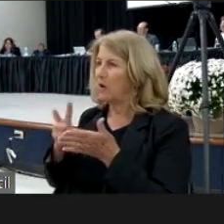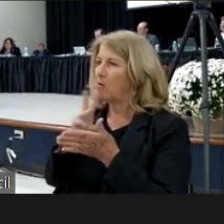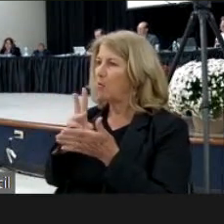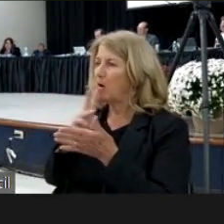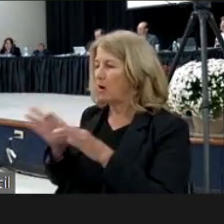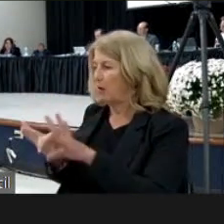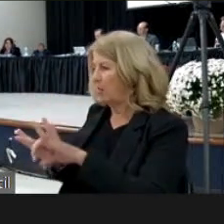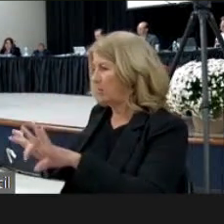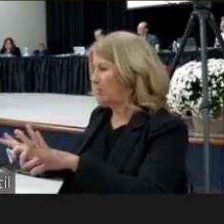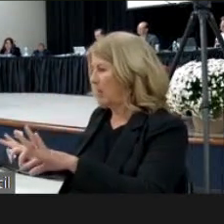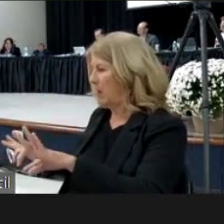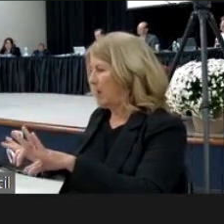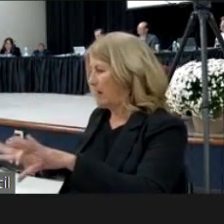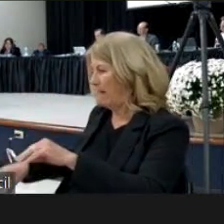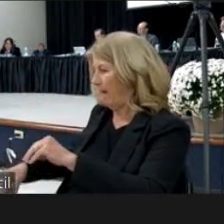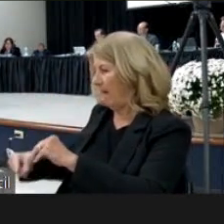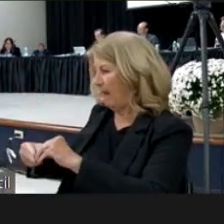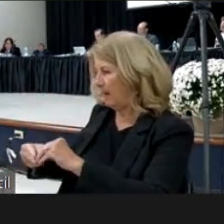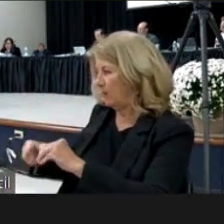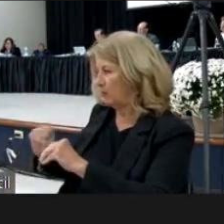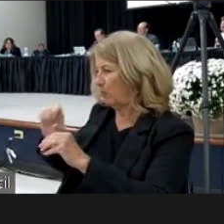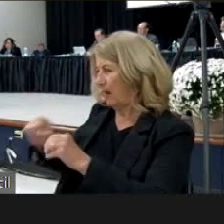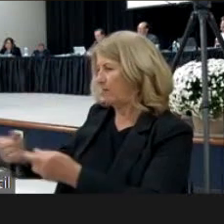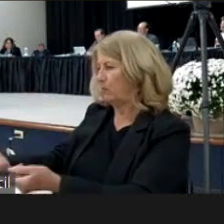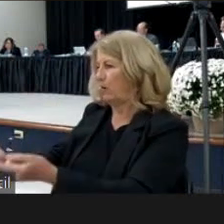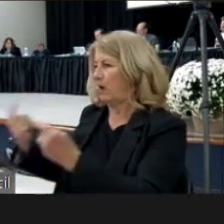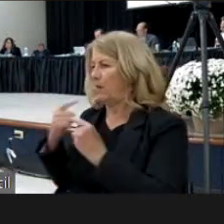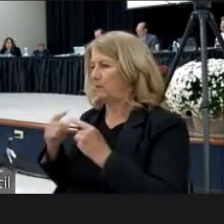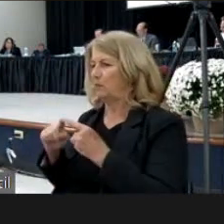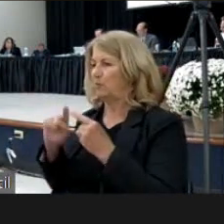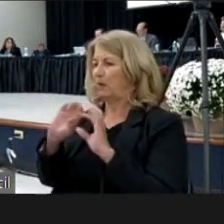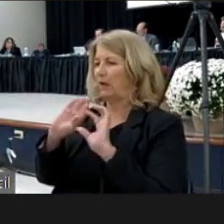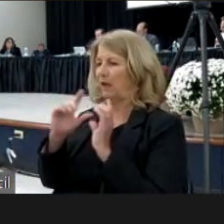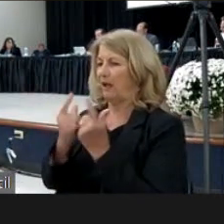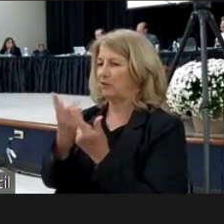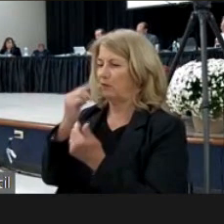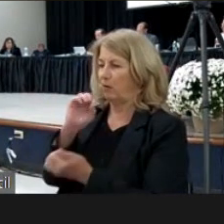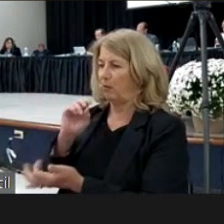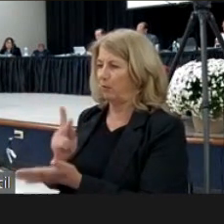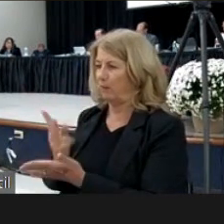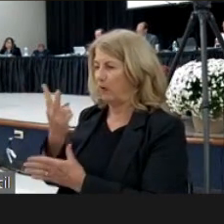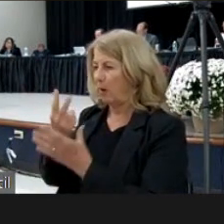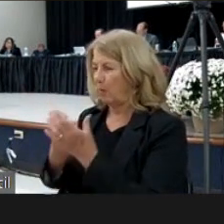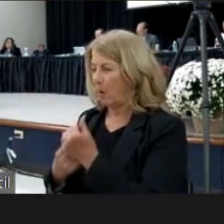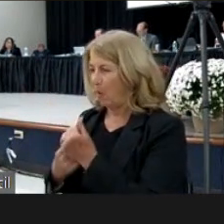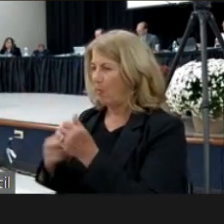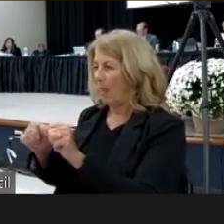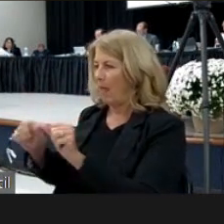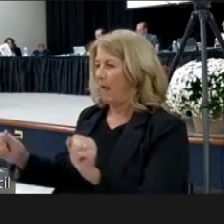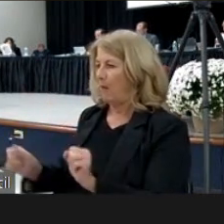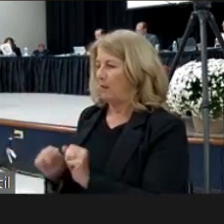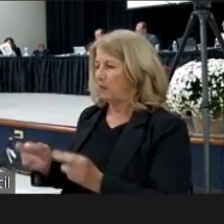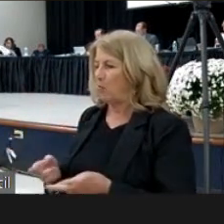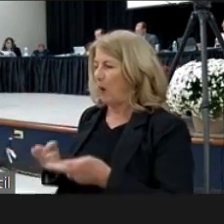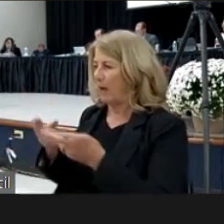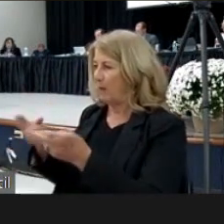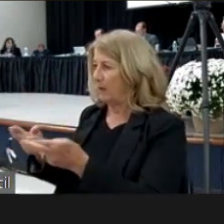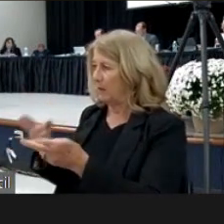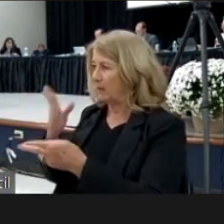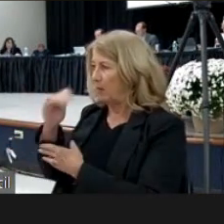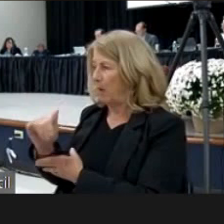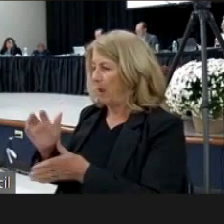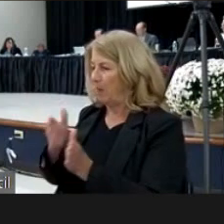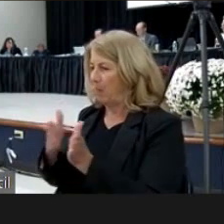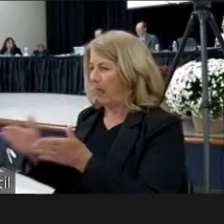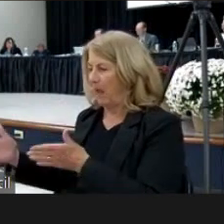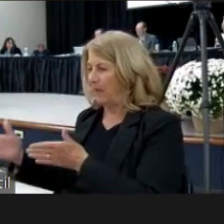extension. Therefore, it's having to come to council for approval. And both of these plats are recommended by the Plan Commission for